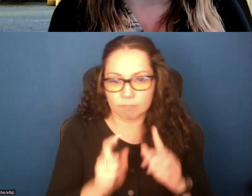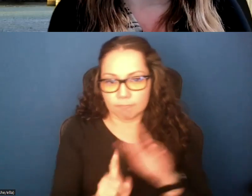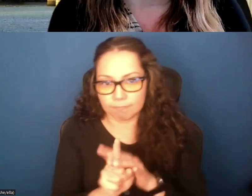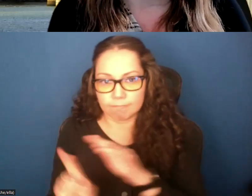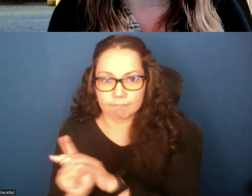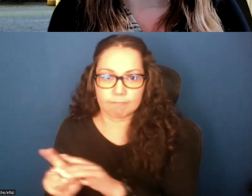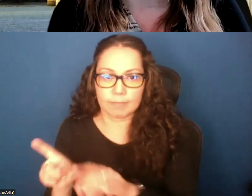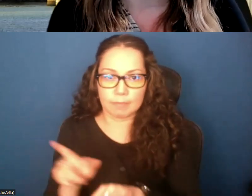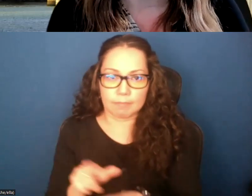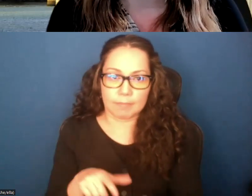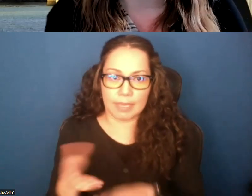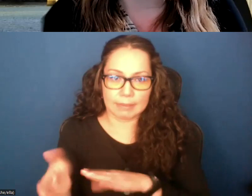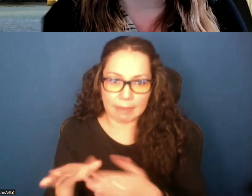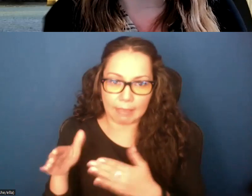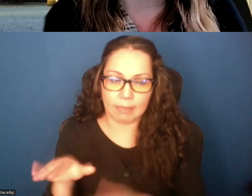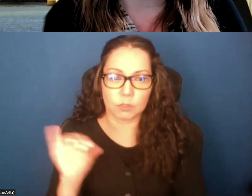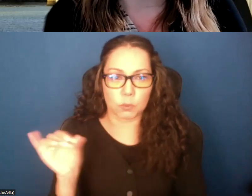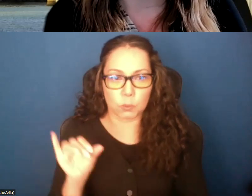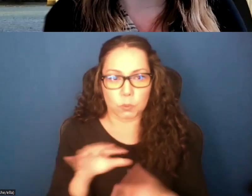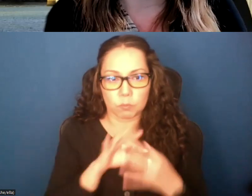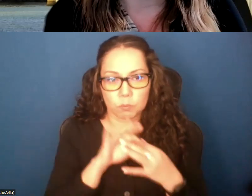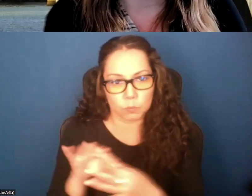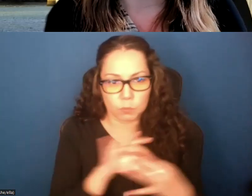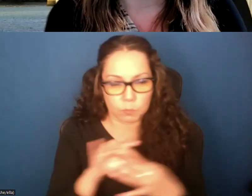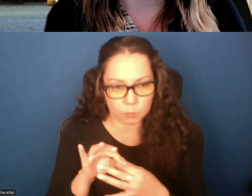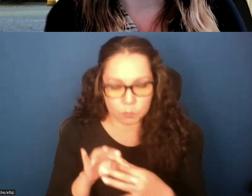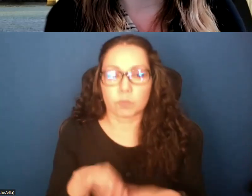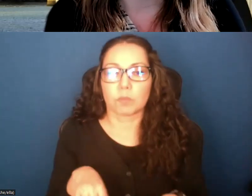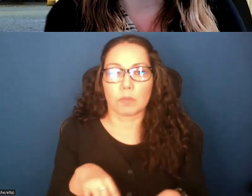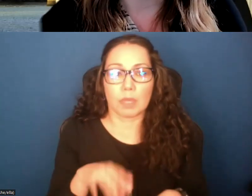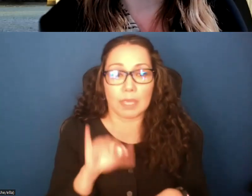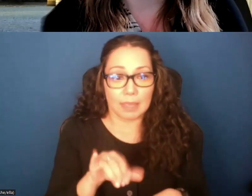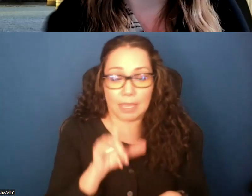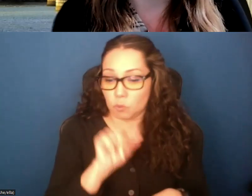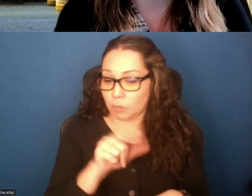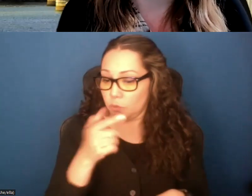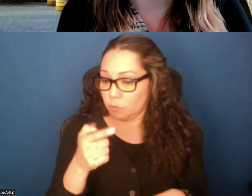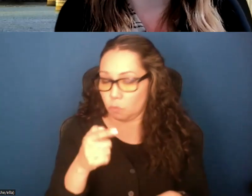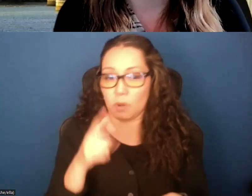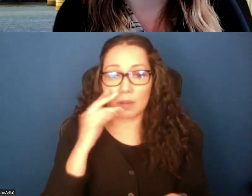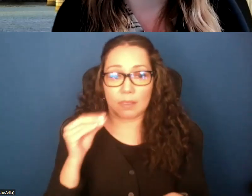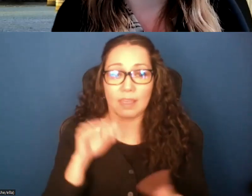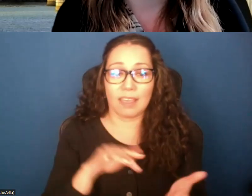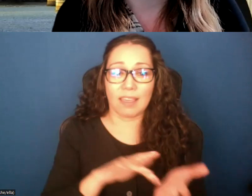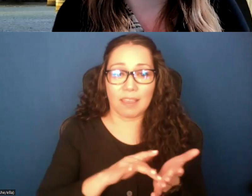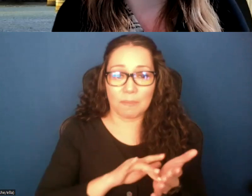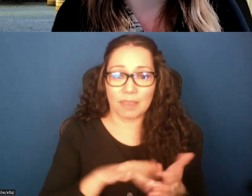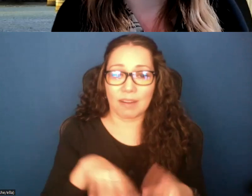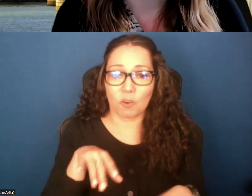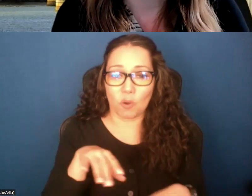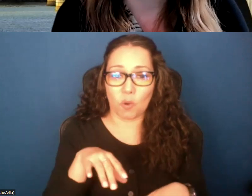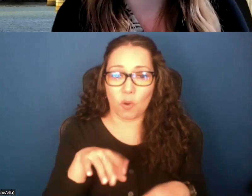In a 2021 study of the Journal of the American Medical Directors Association, Brown researchers